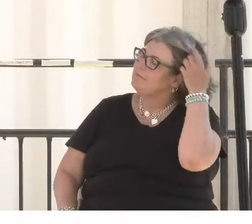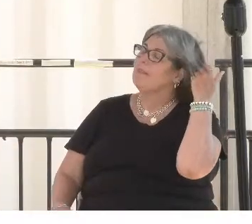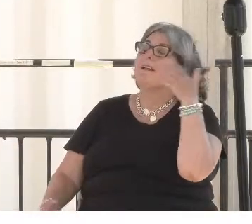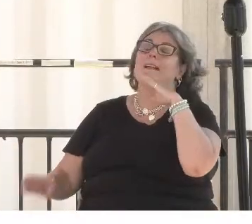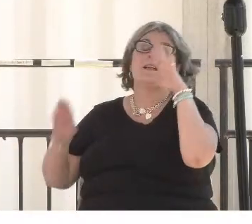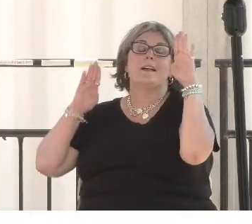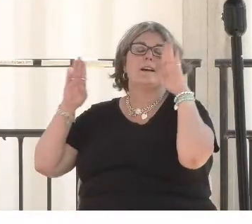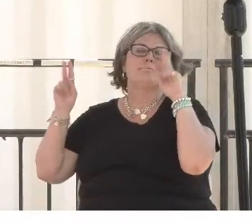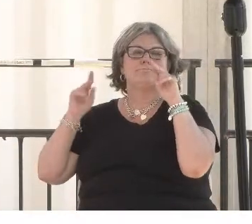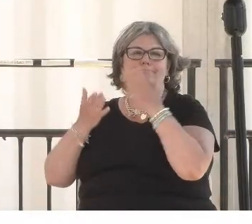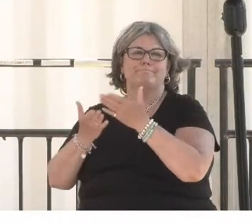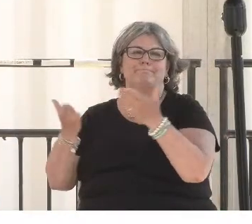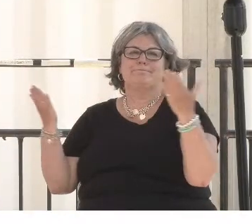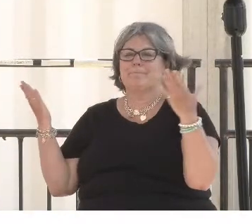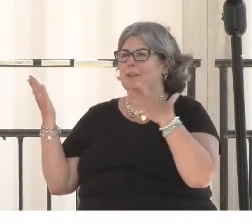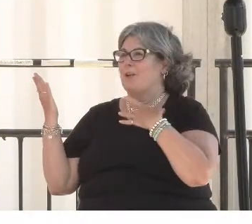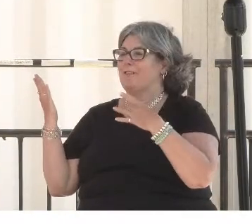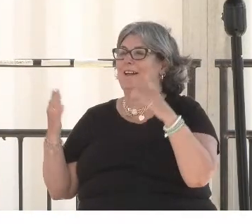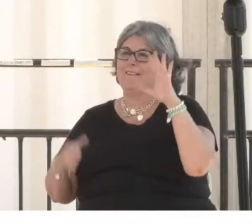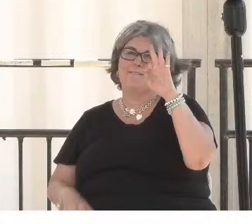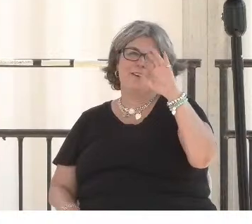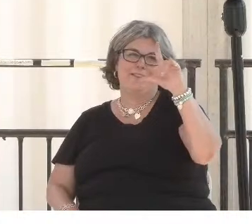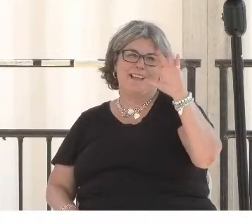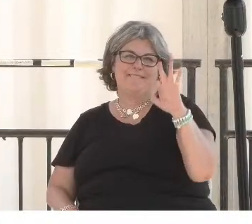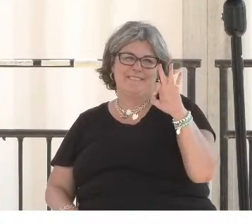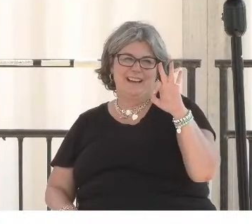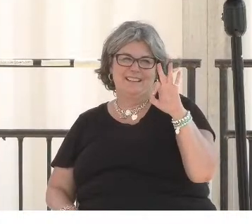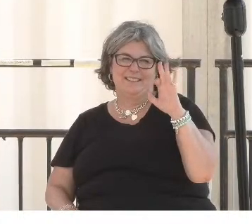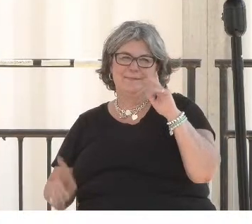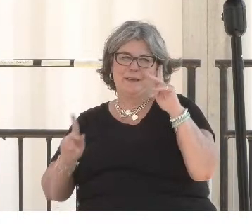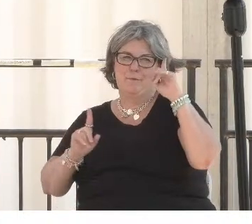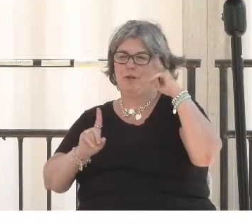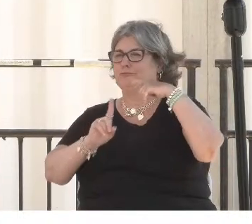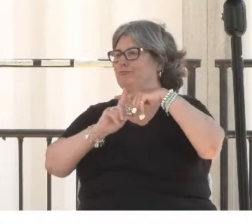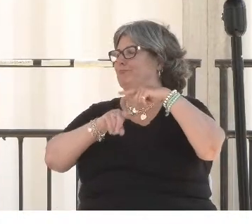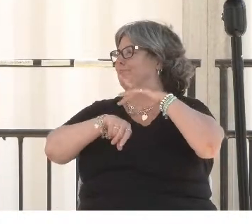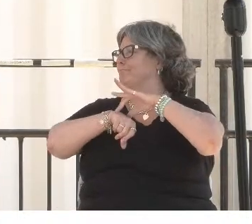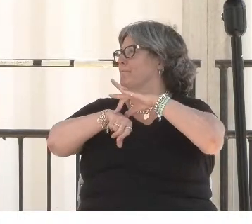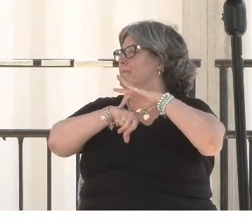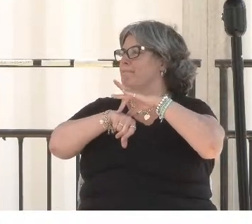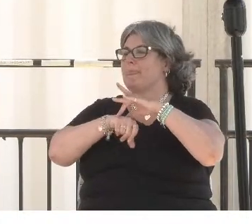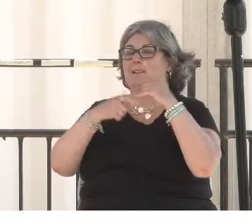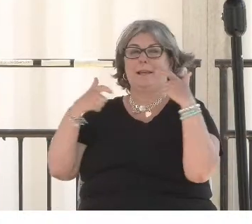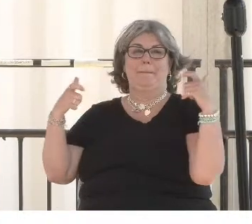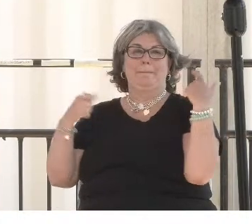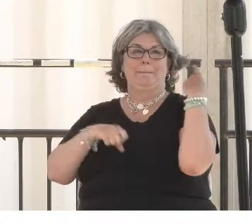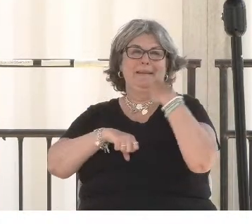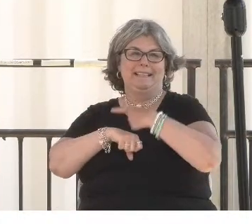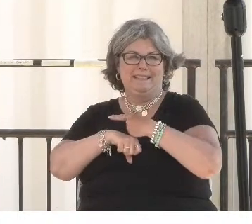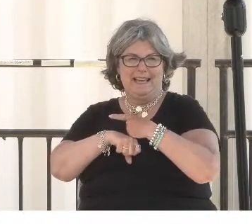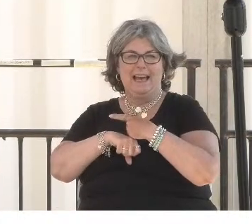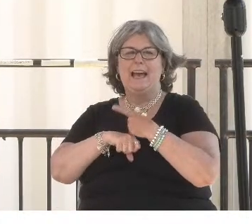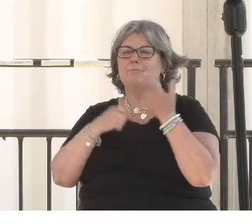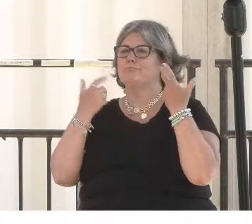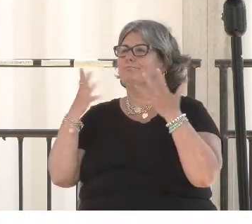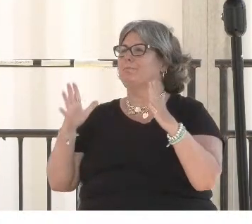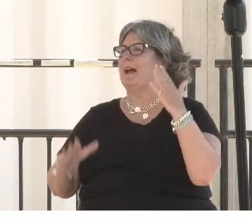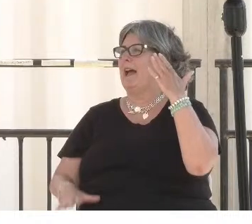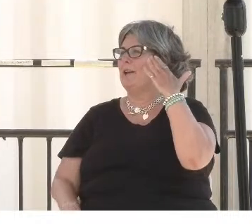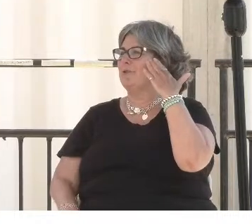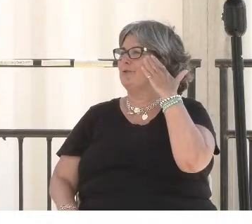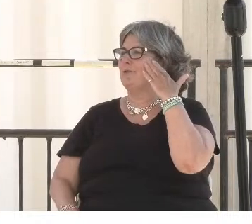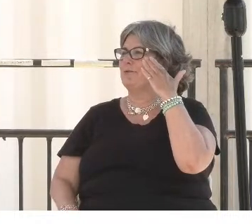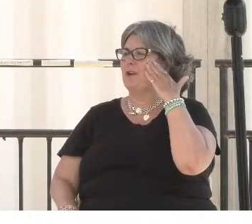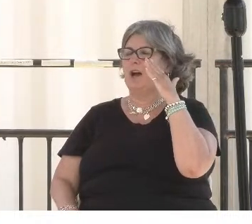Greetings, folks who like folk life. Greetings, Earth optimists. It's a big day, as you probably know,